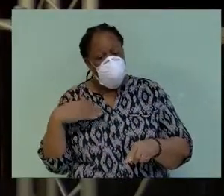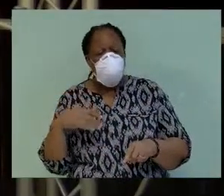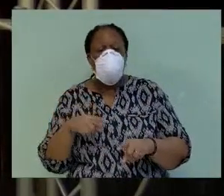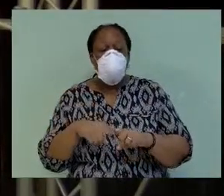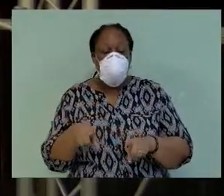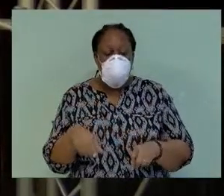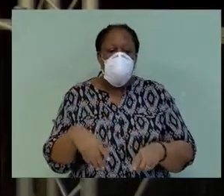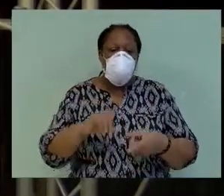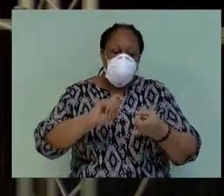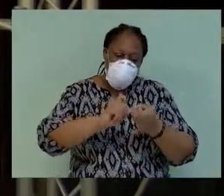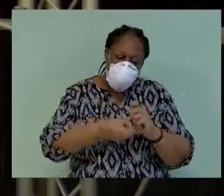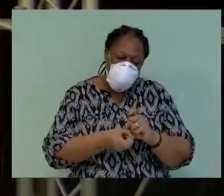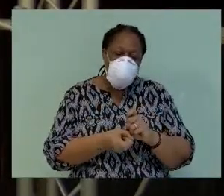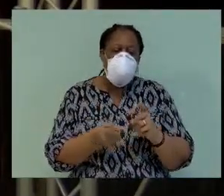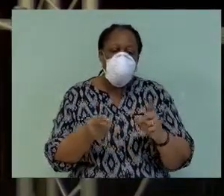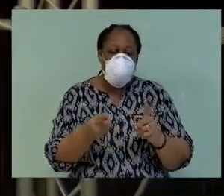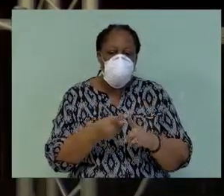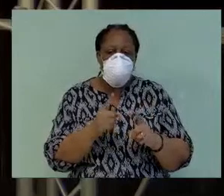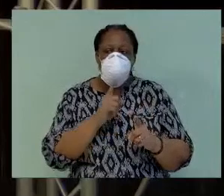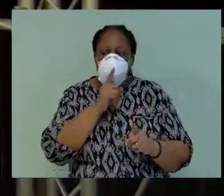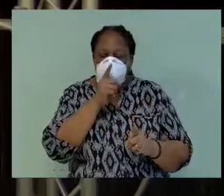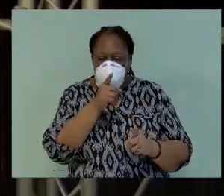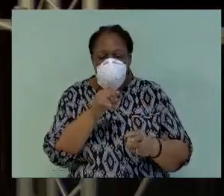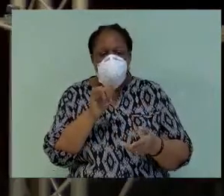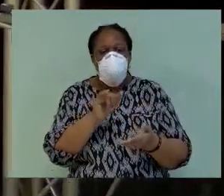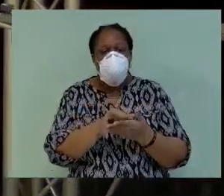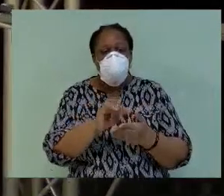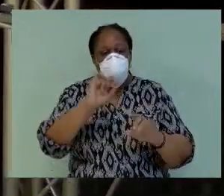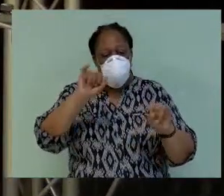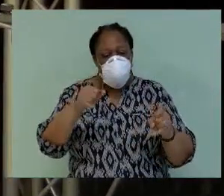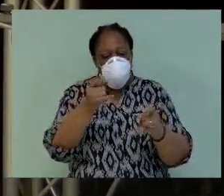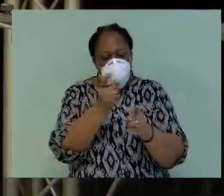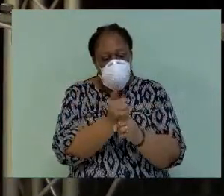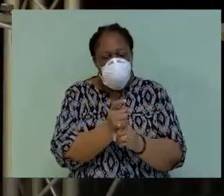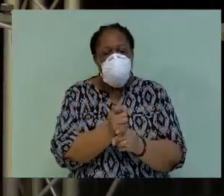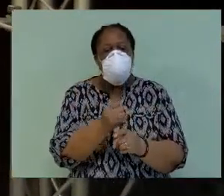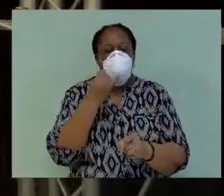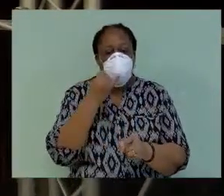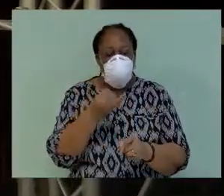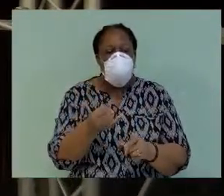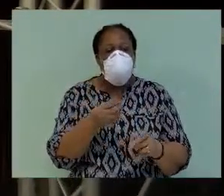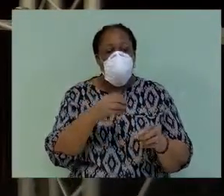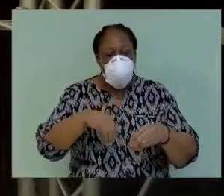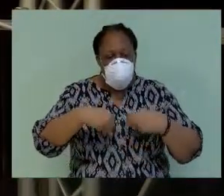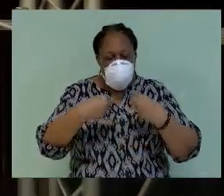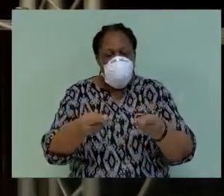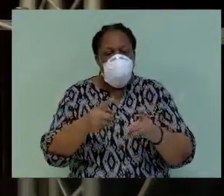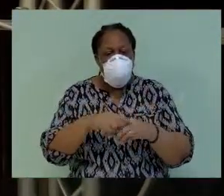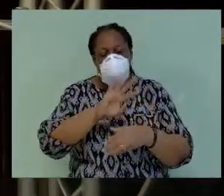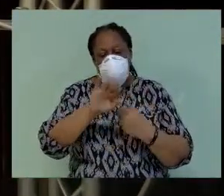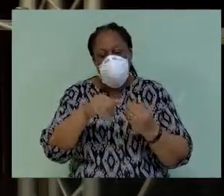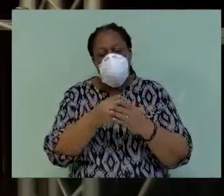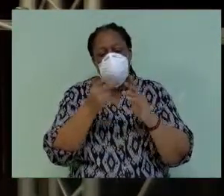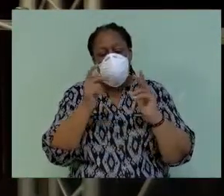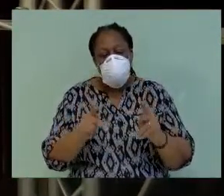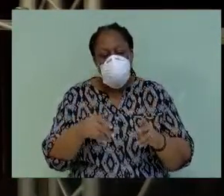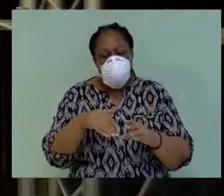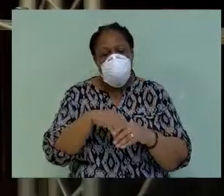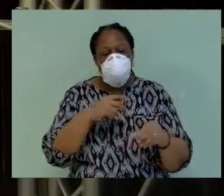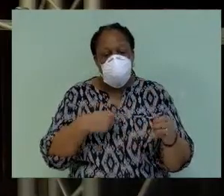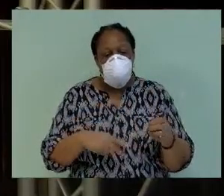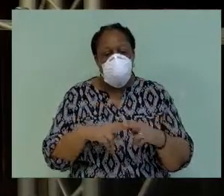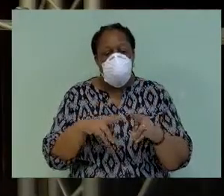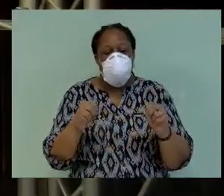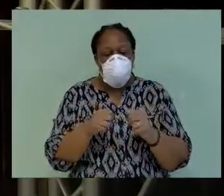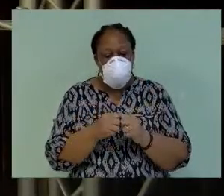ensure continued delivery of justice, without which the administration of justice in St. Christopher and Nevis will